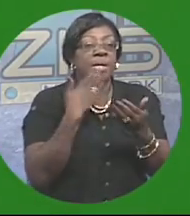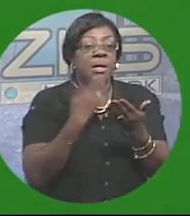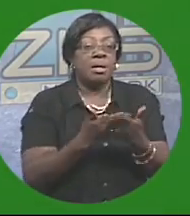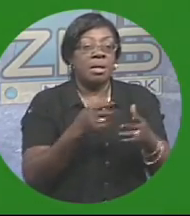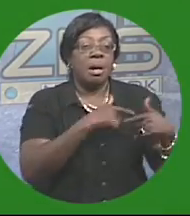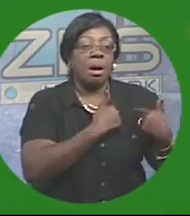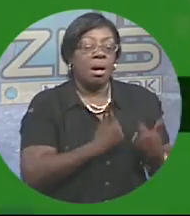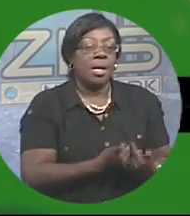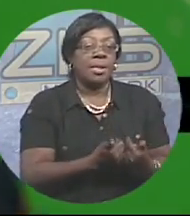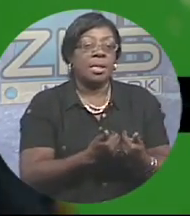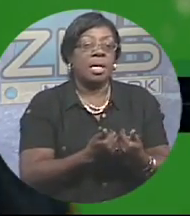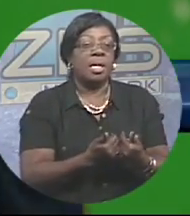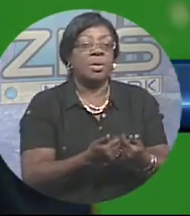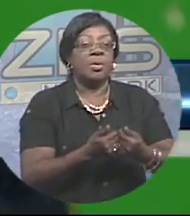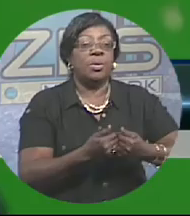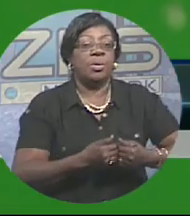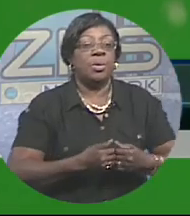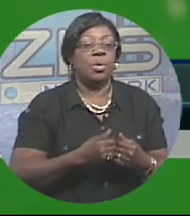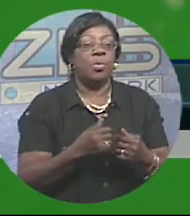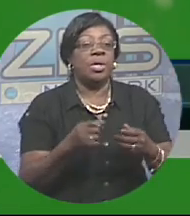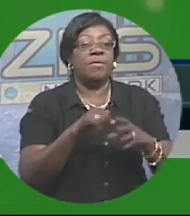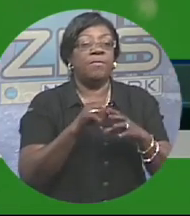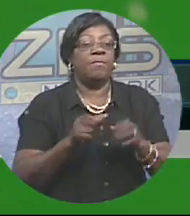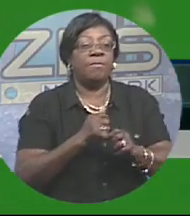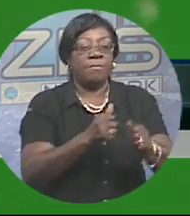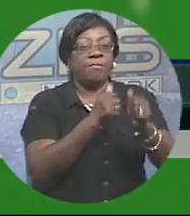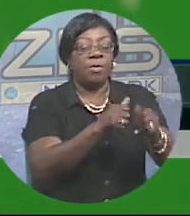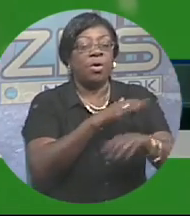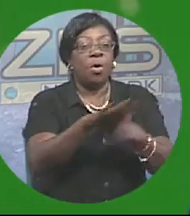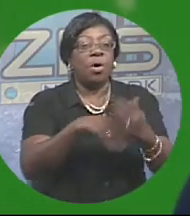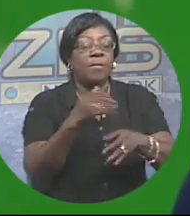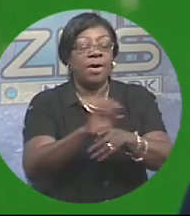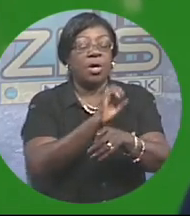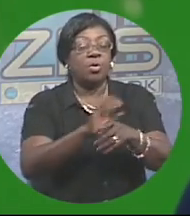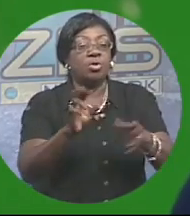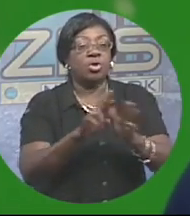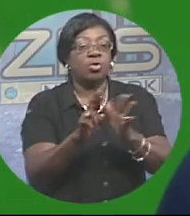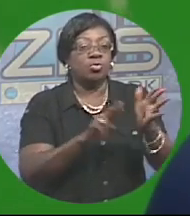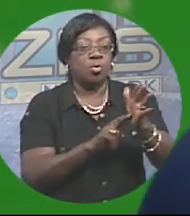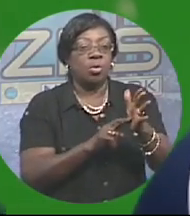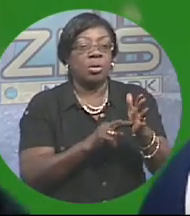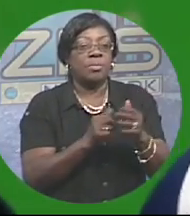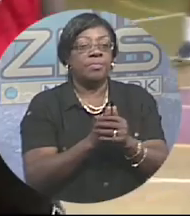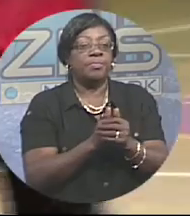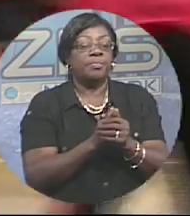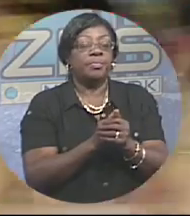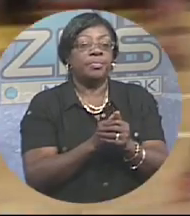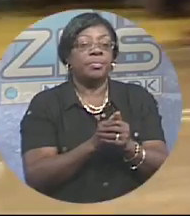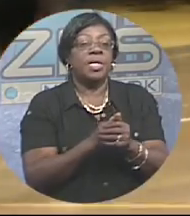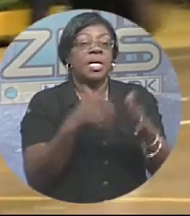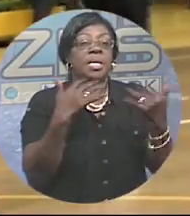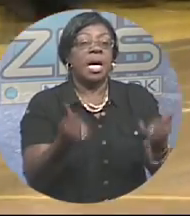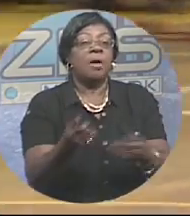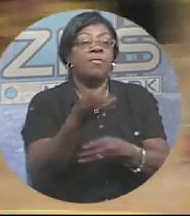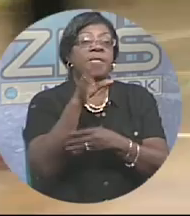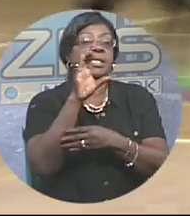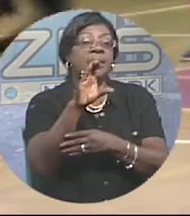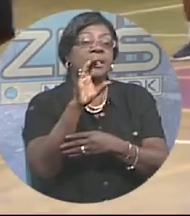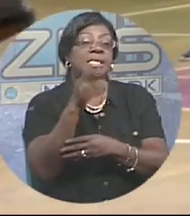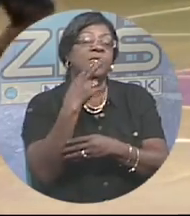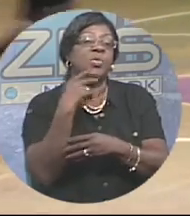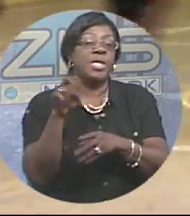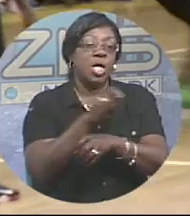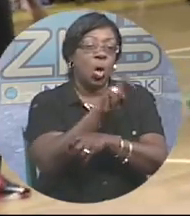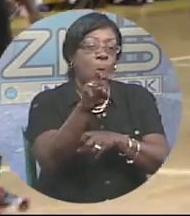and we did what was necessary. We followed all our coaches' rules and that's what made us came victorious. Now for the C.C. Sweeting